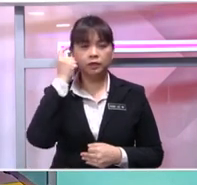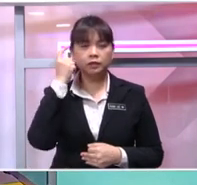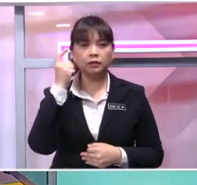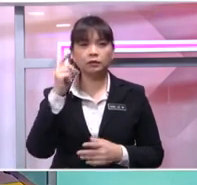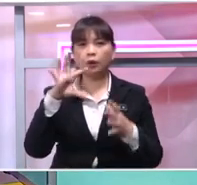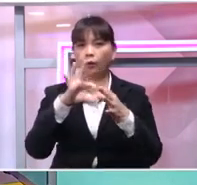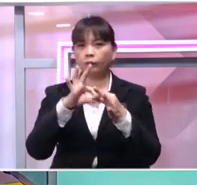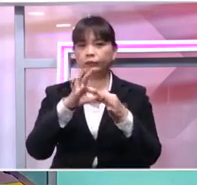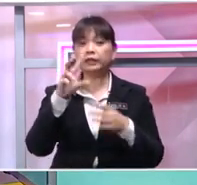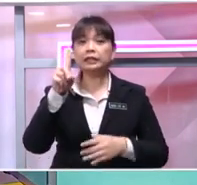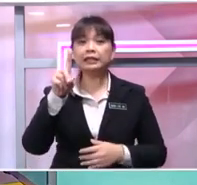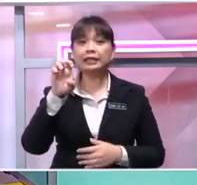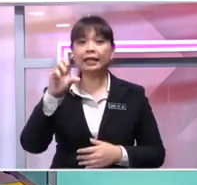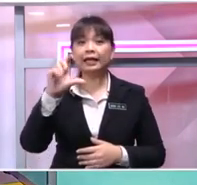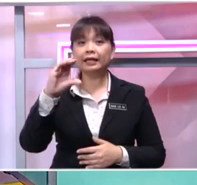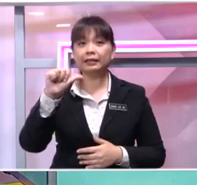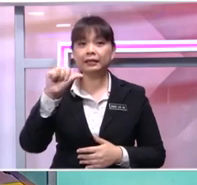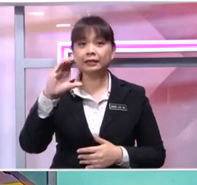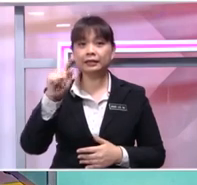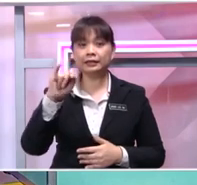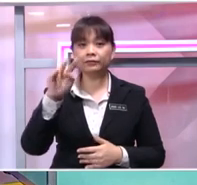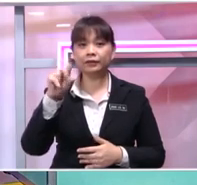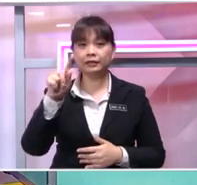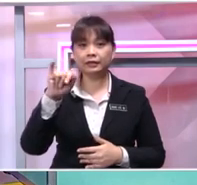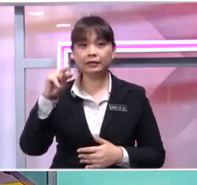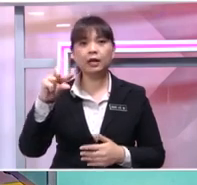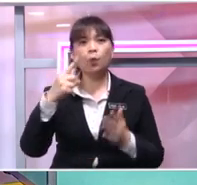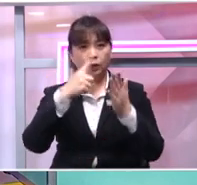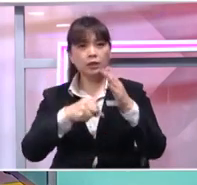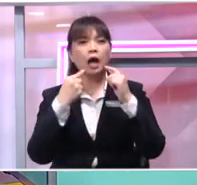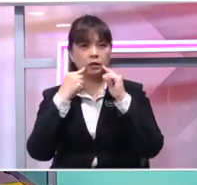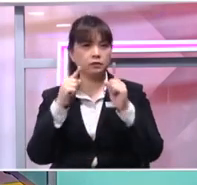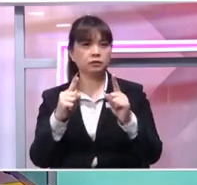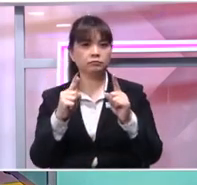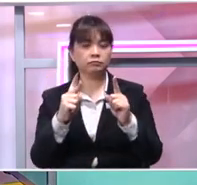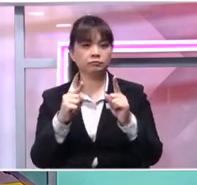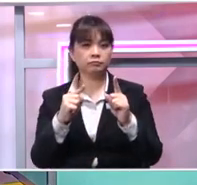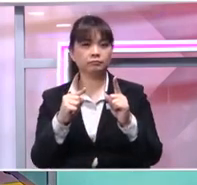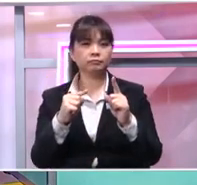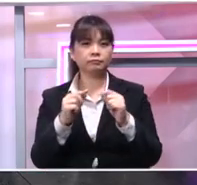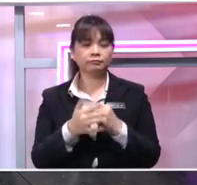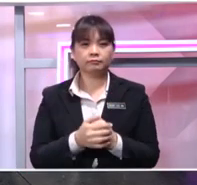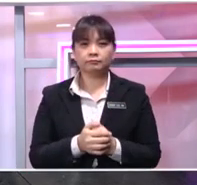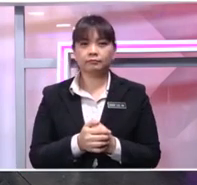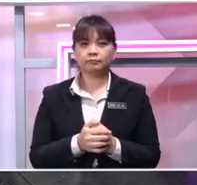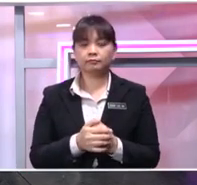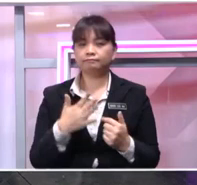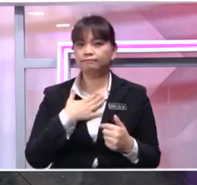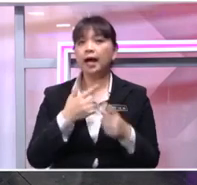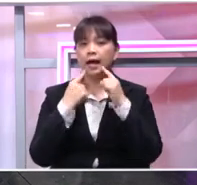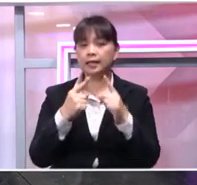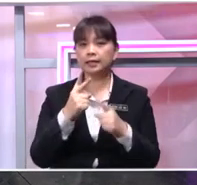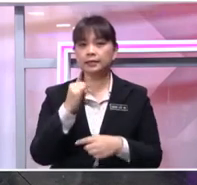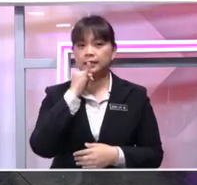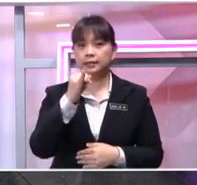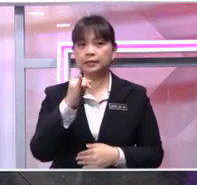it. Do you think making something stop working or breaking something? What is the answer? My answer is, and